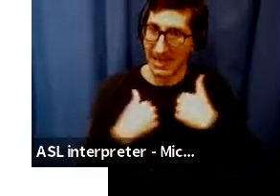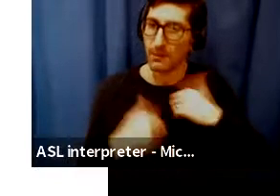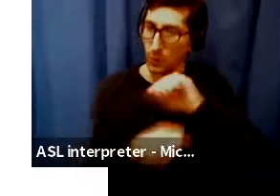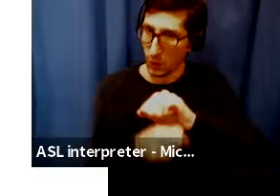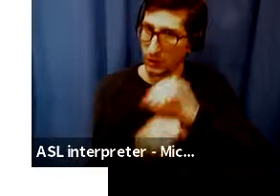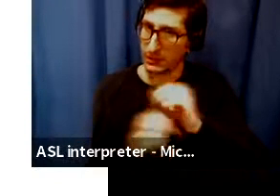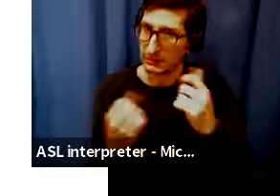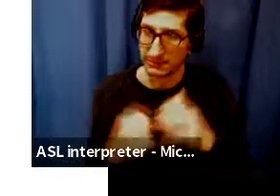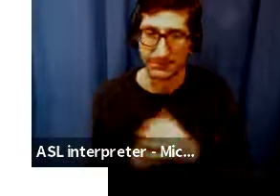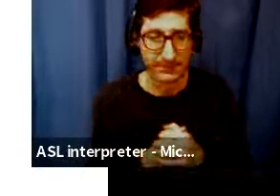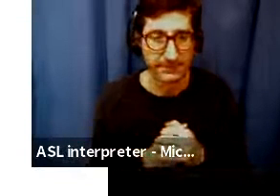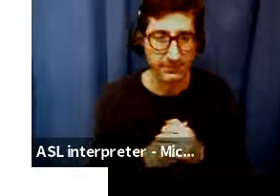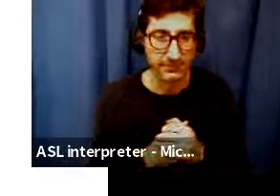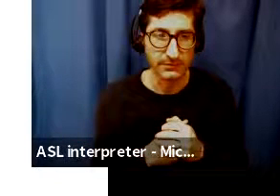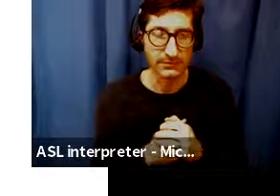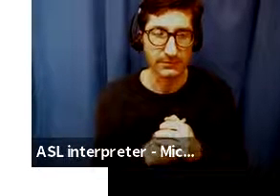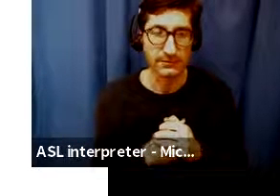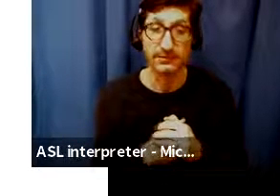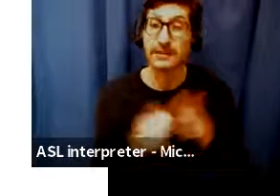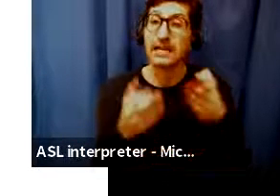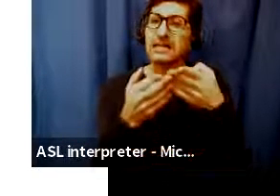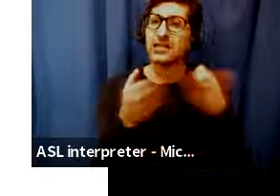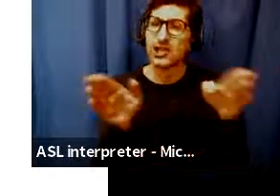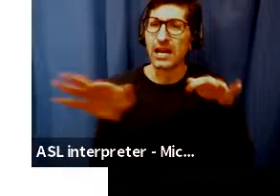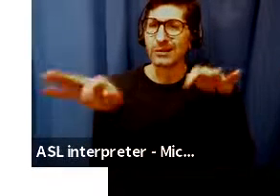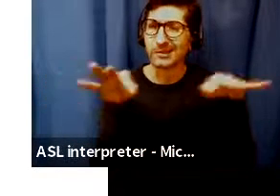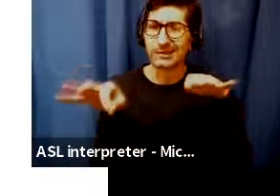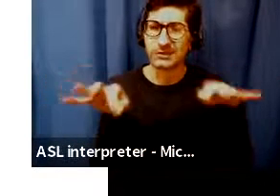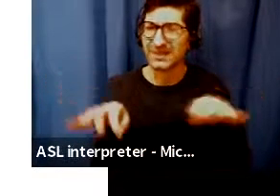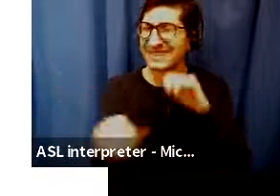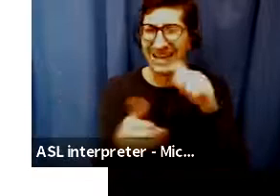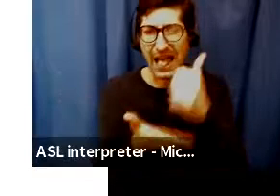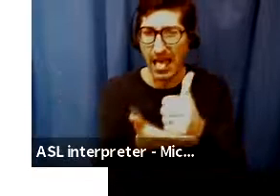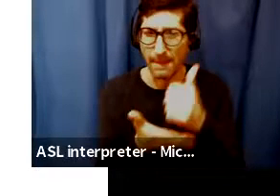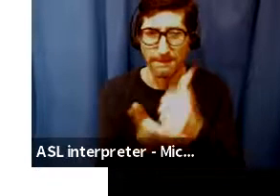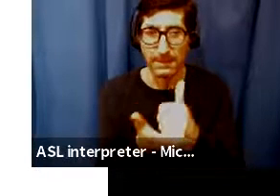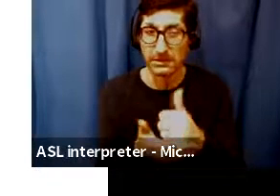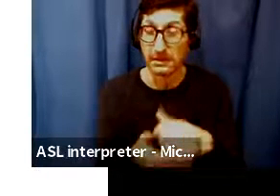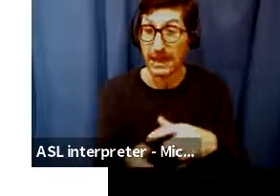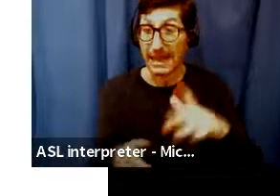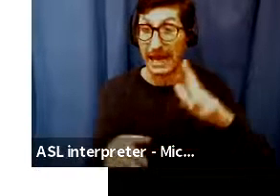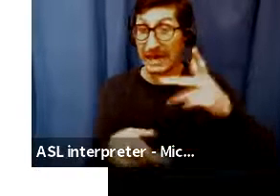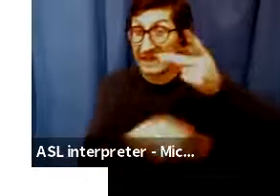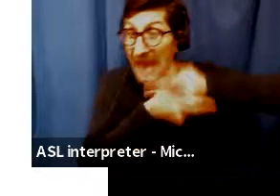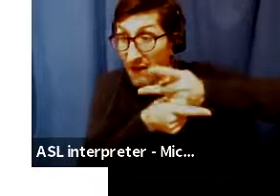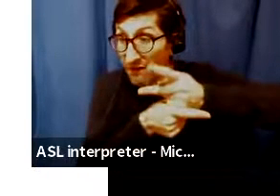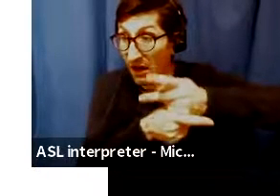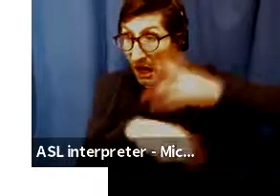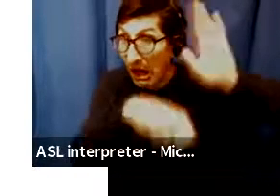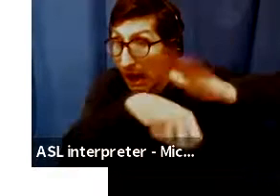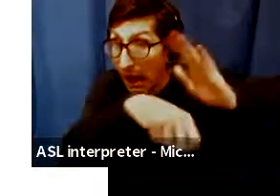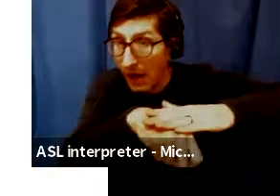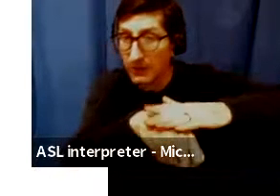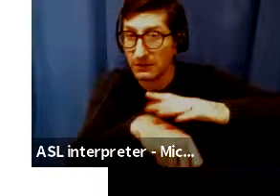General directions are not helpful. So, not helpful. Watch out. Be careful. I